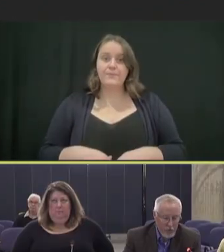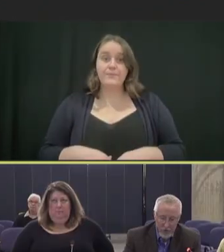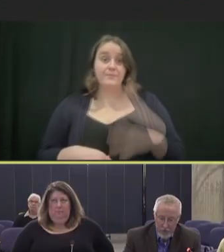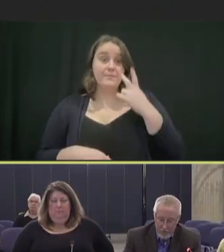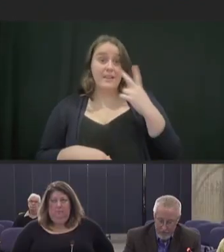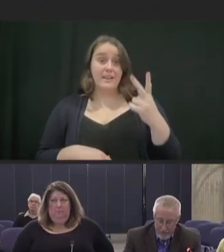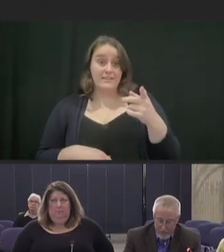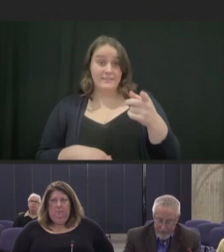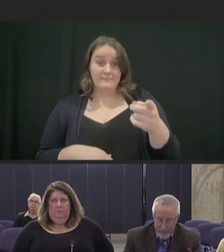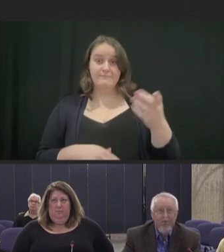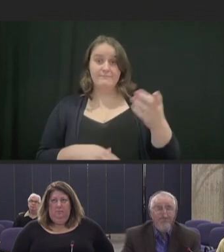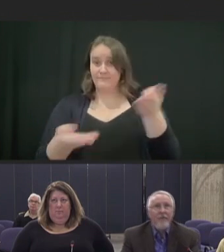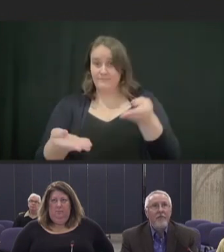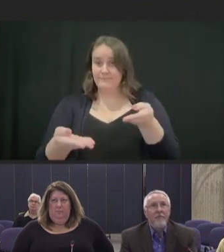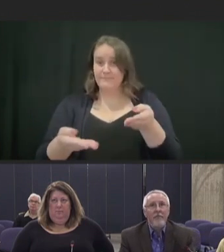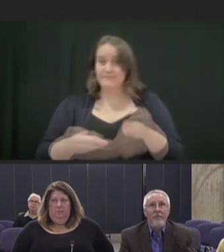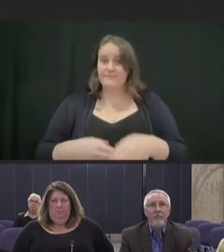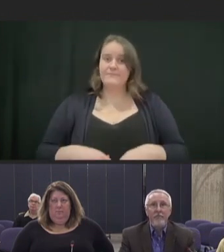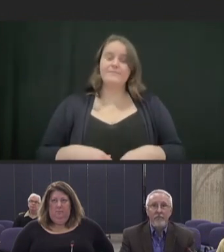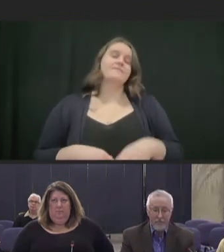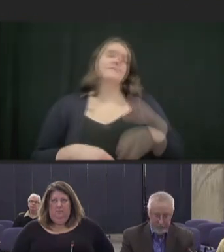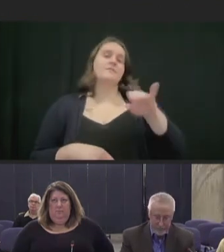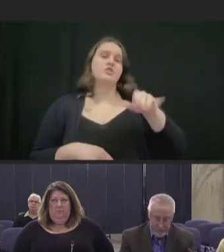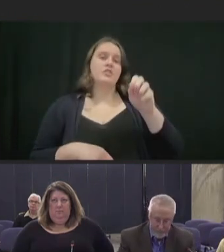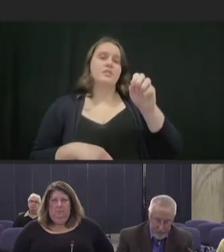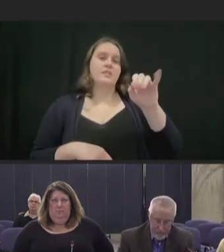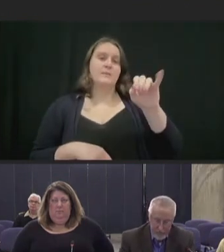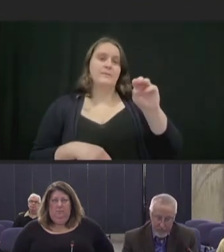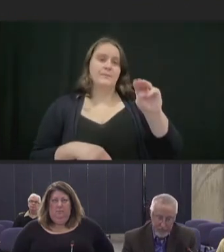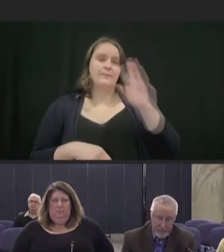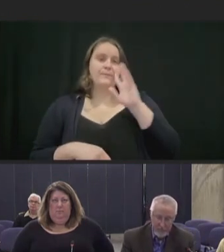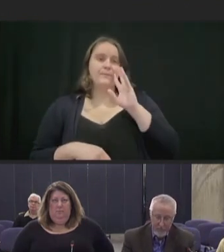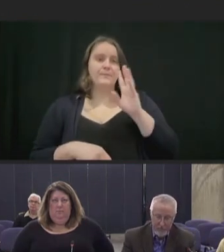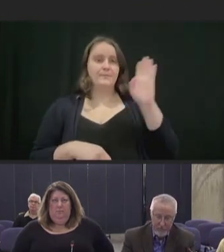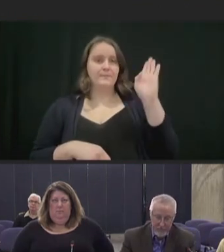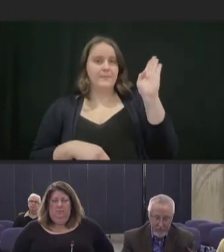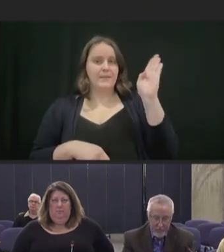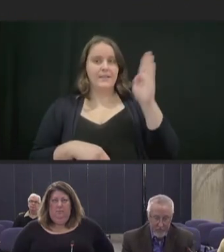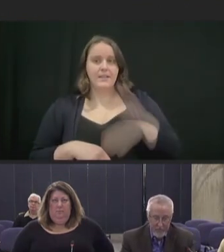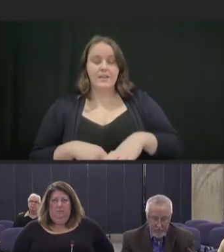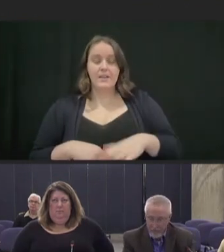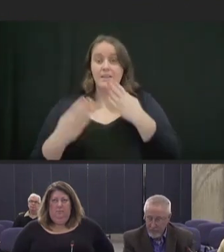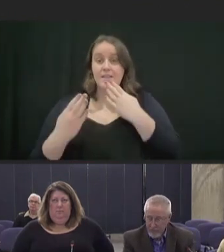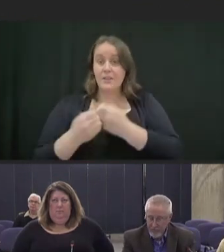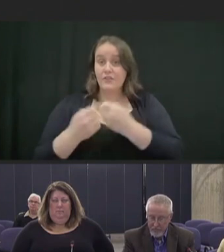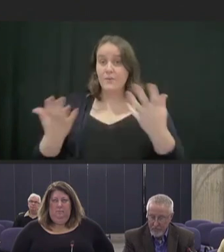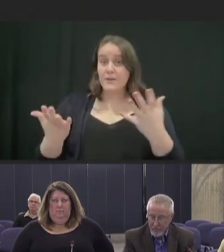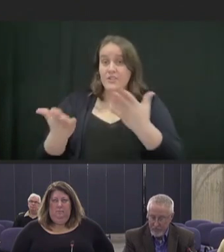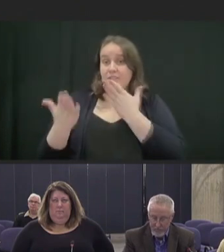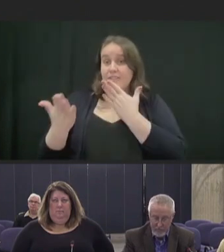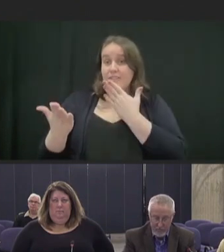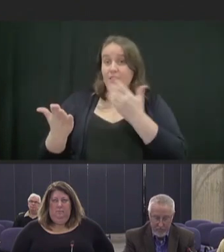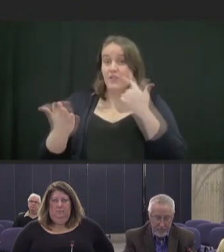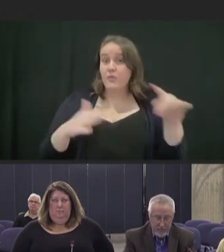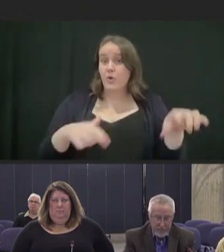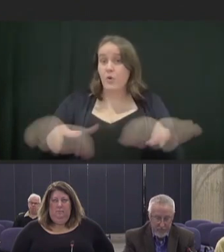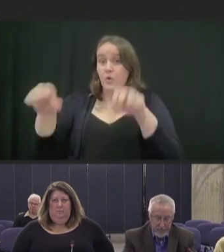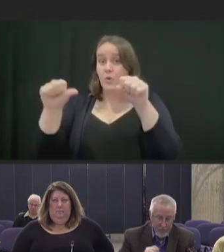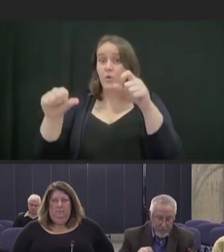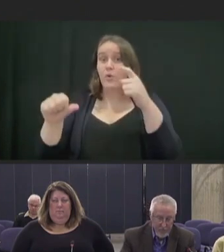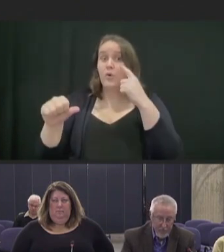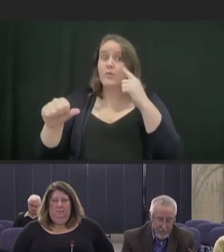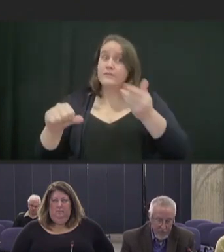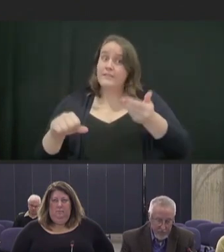floor, sir. Thank you very much. So, and thank you to the organizers for the invitation to speak today,